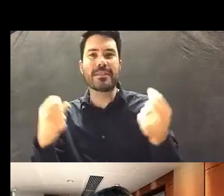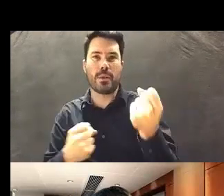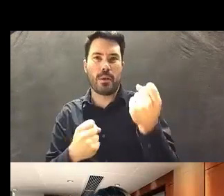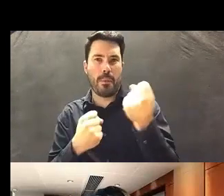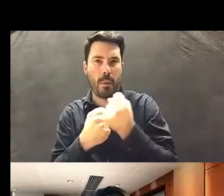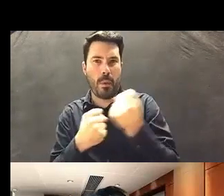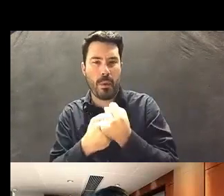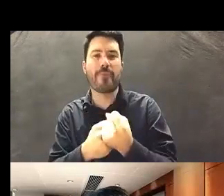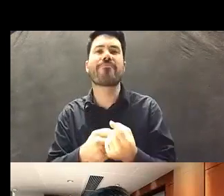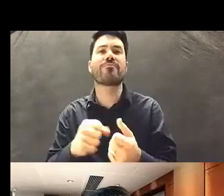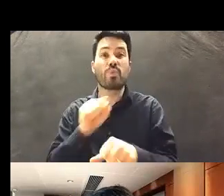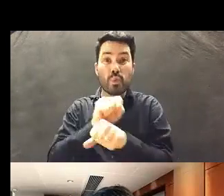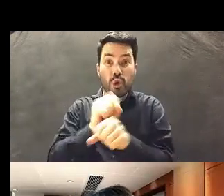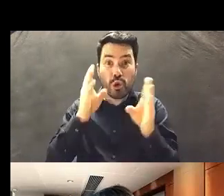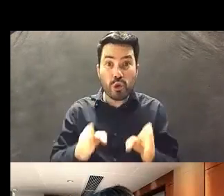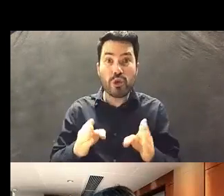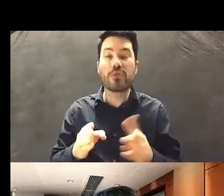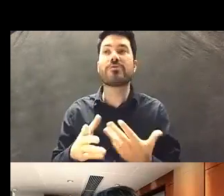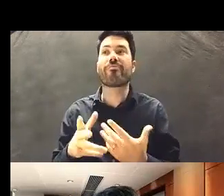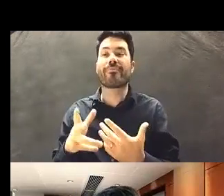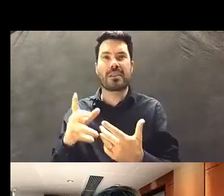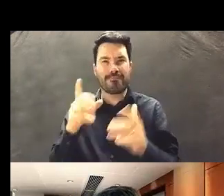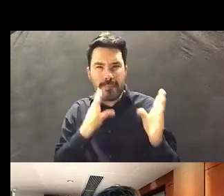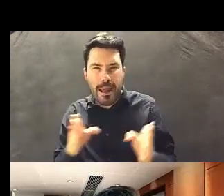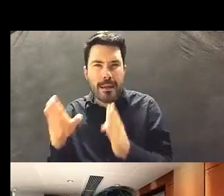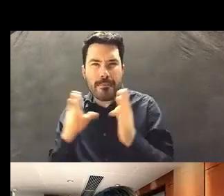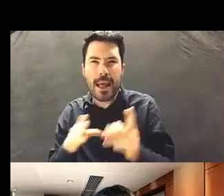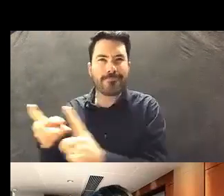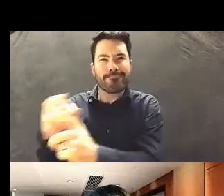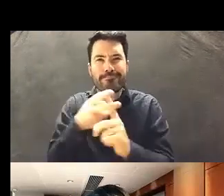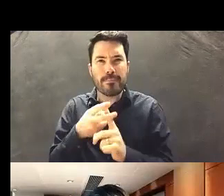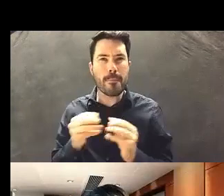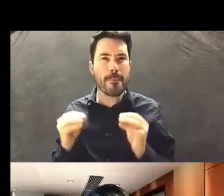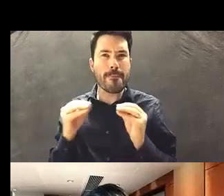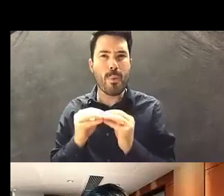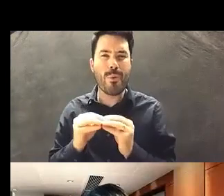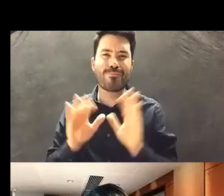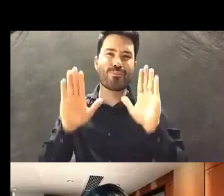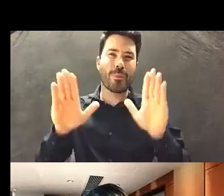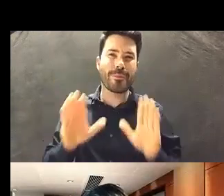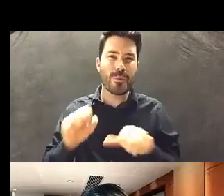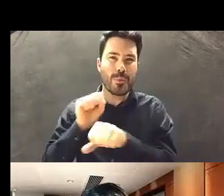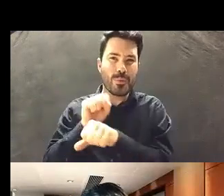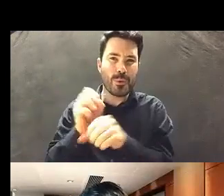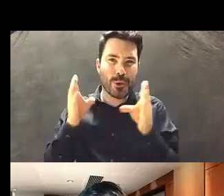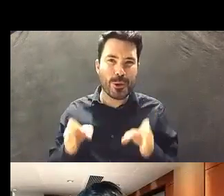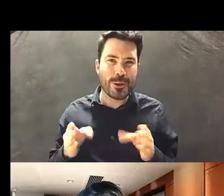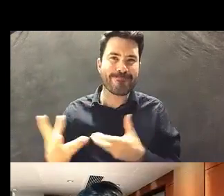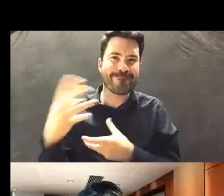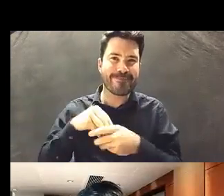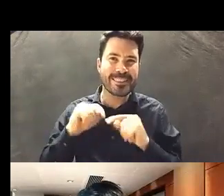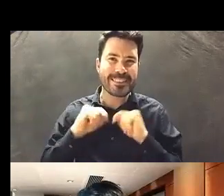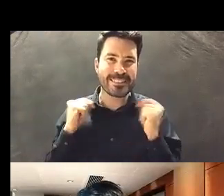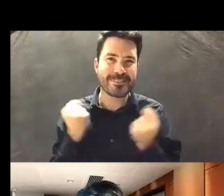recruitment strategies to bring on additional outstanding employees to join our team. Next slide,